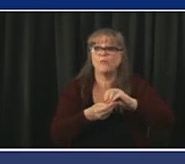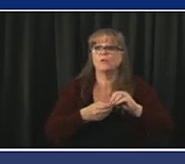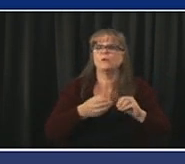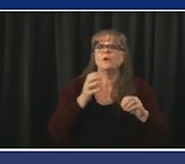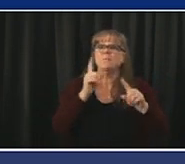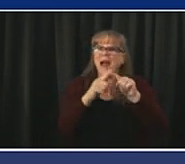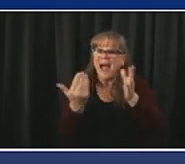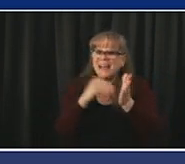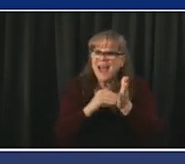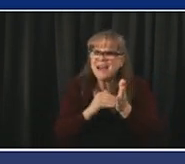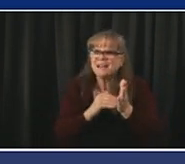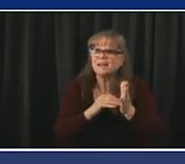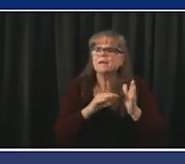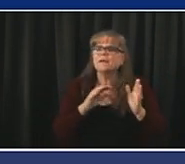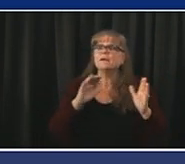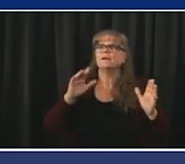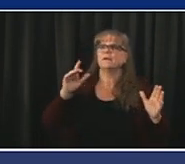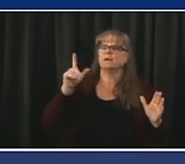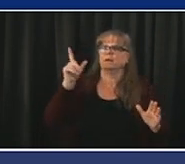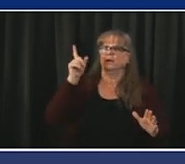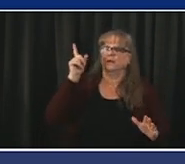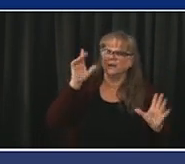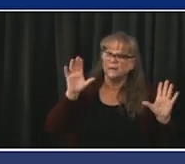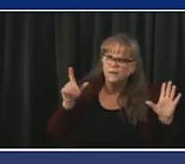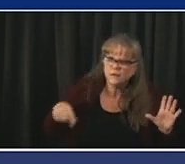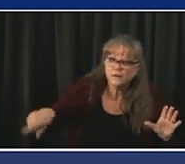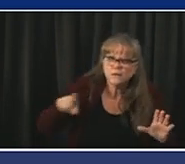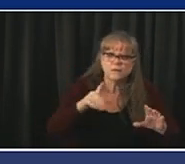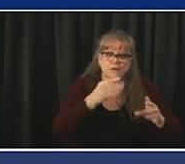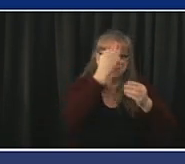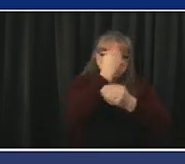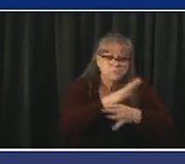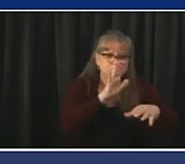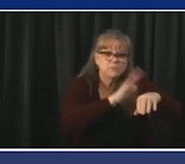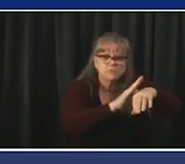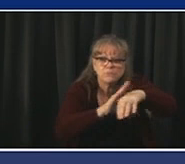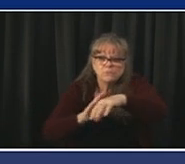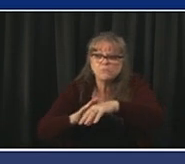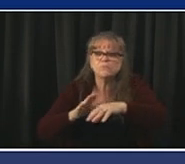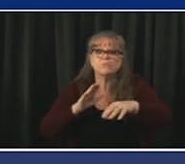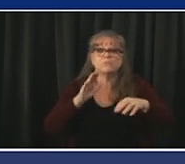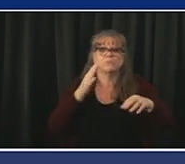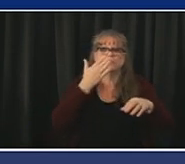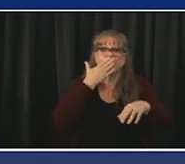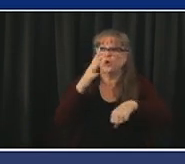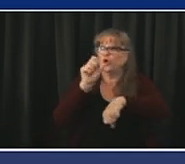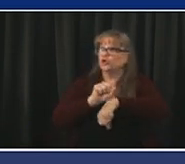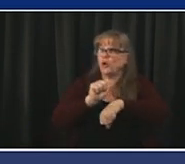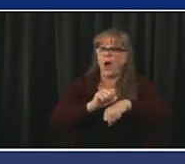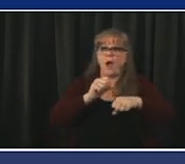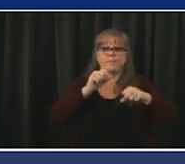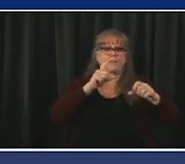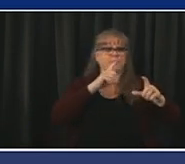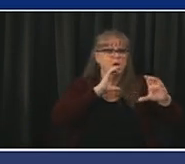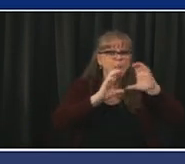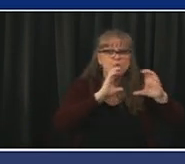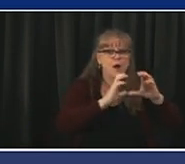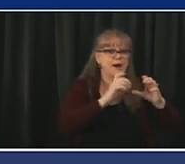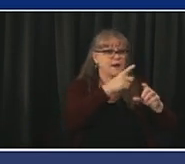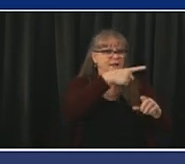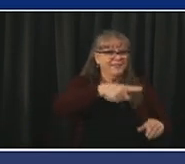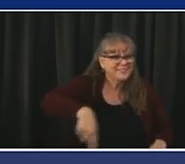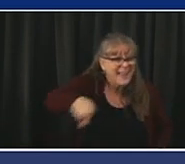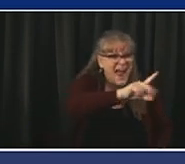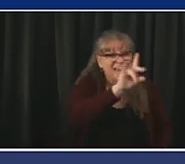our pharmacies, our local public health agencies, the great job they're doing on getting this vaccine administered